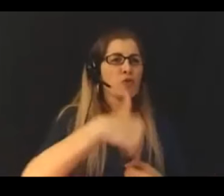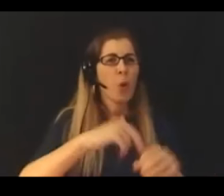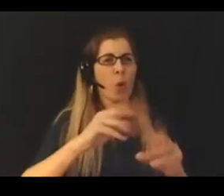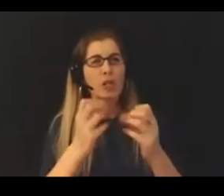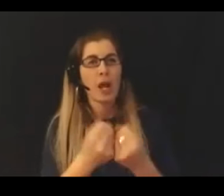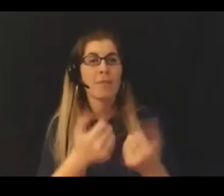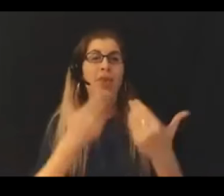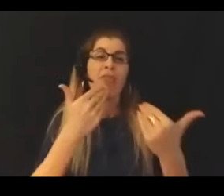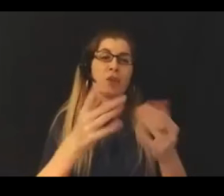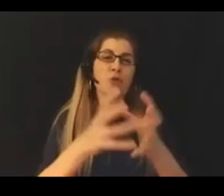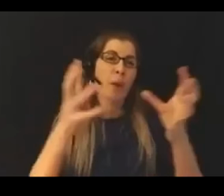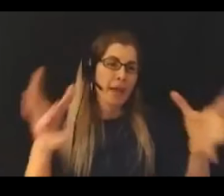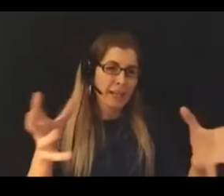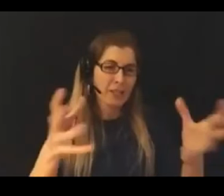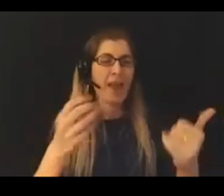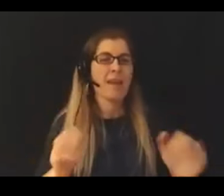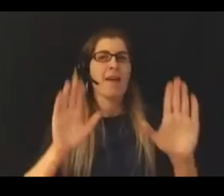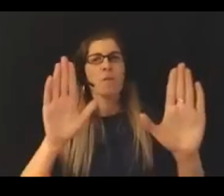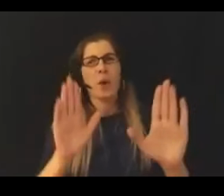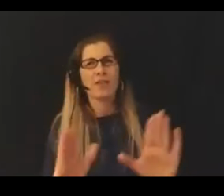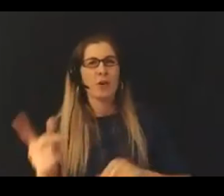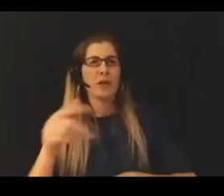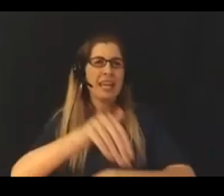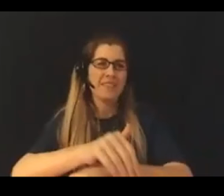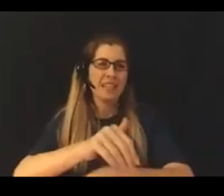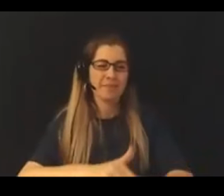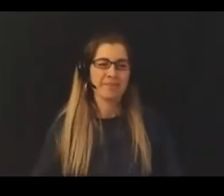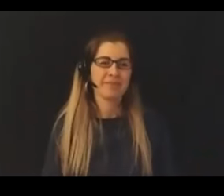Thank you so much and have a great evening.